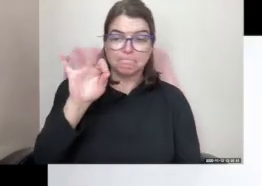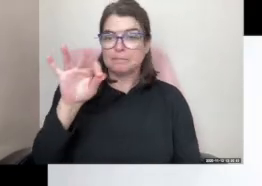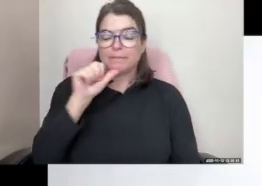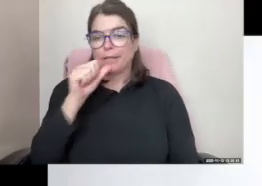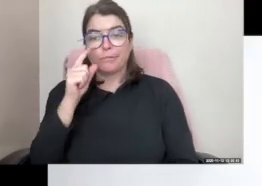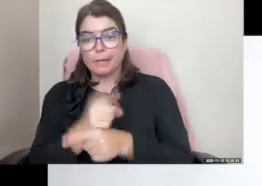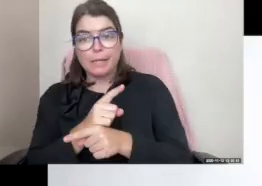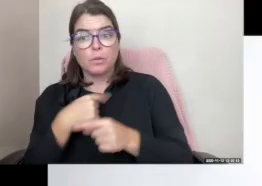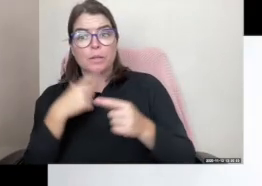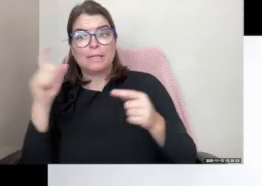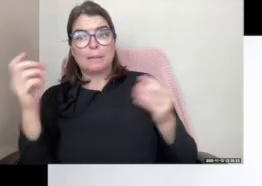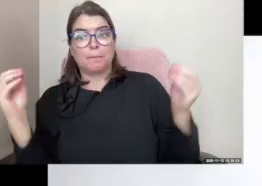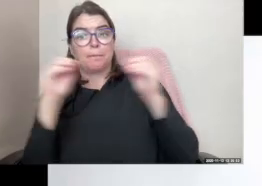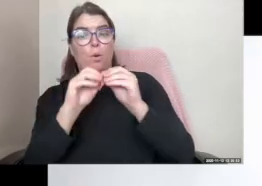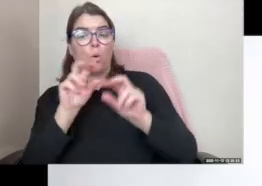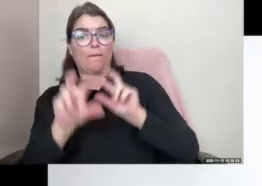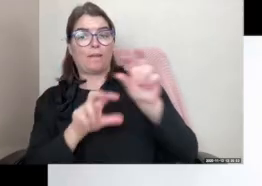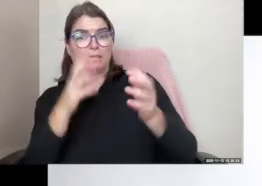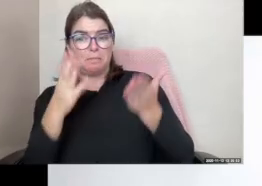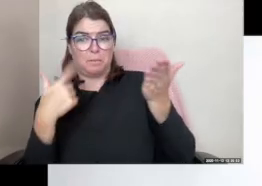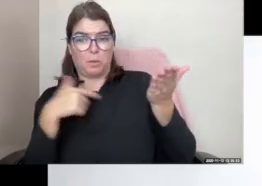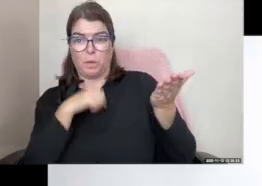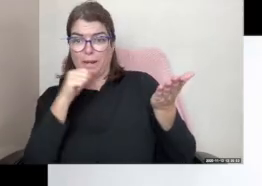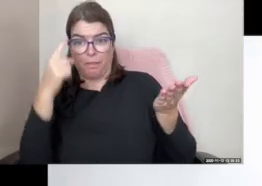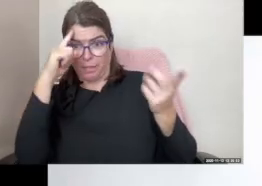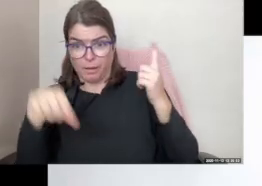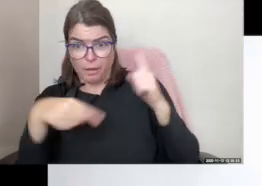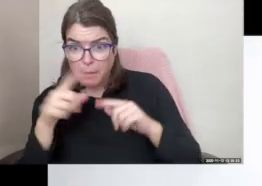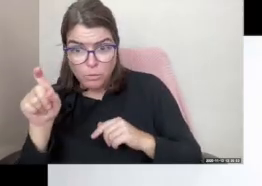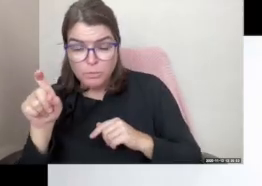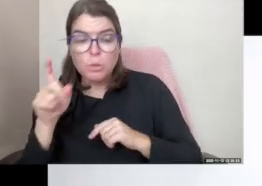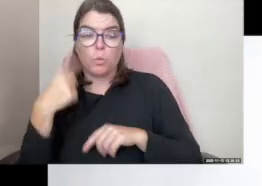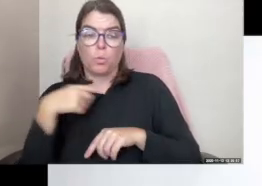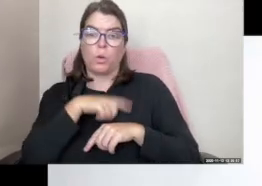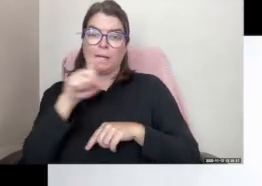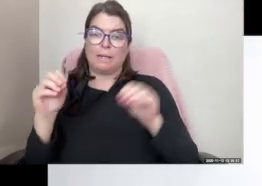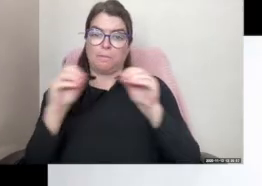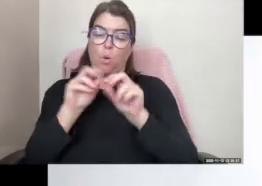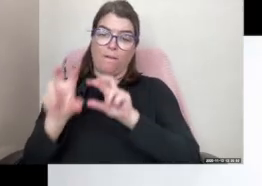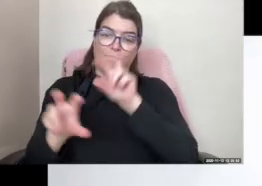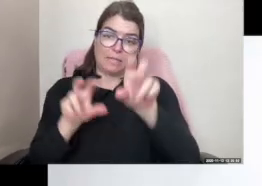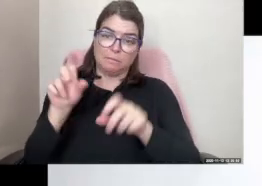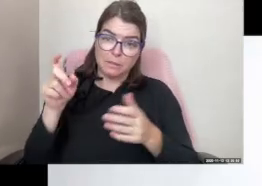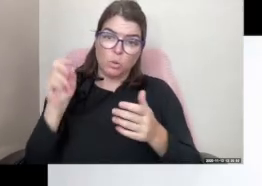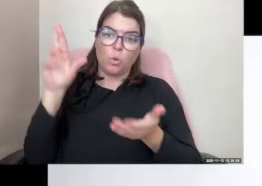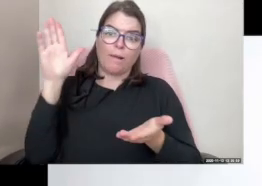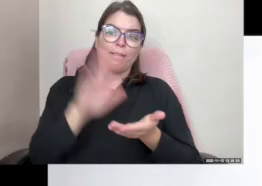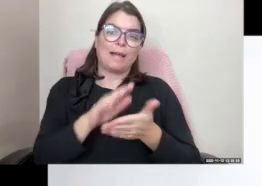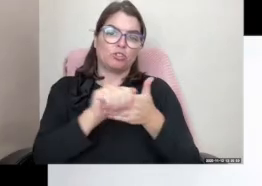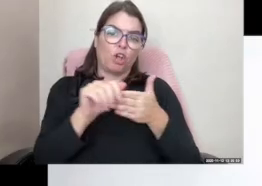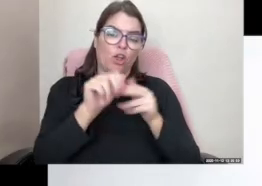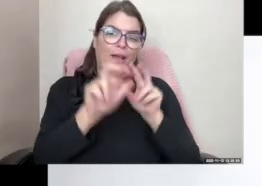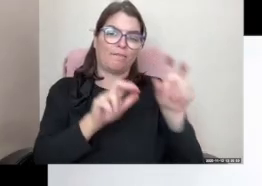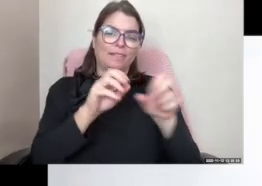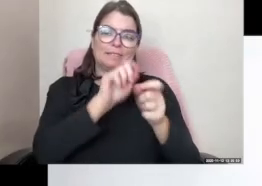for investment in the year ahead, but we want to get your input on if we've got it right, if we don't have it right, if we